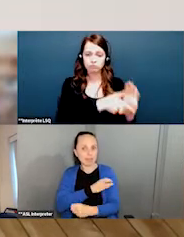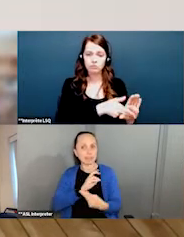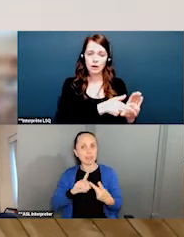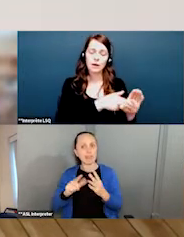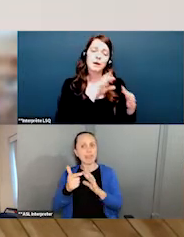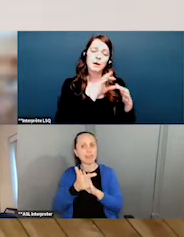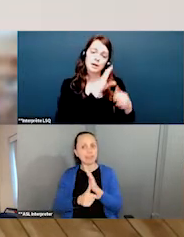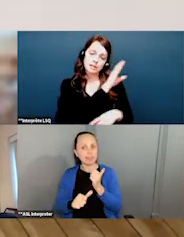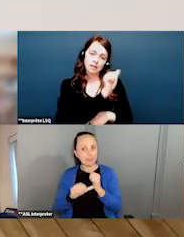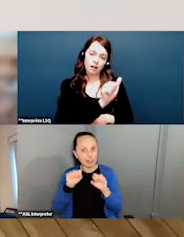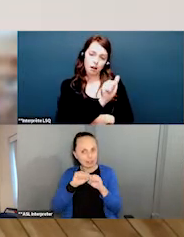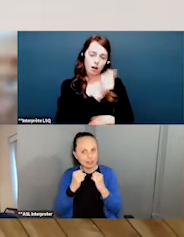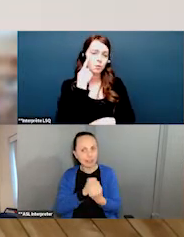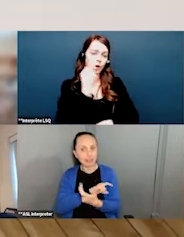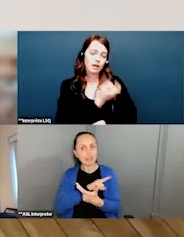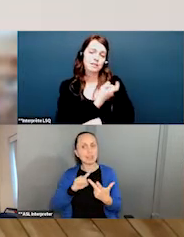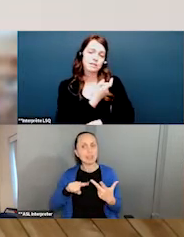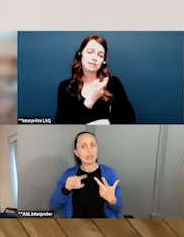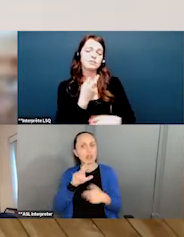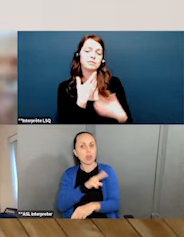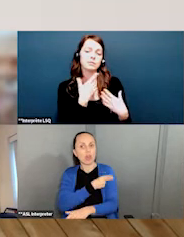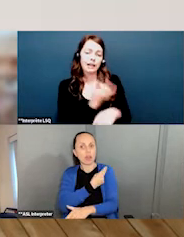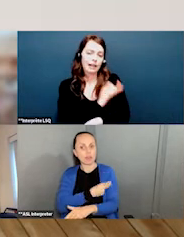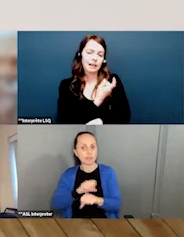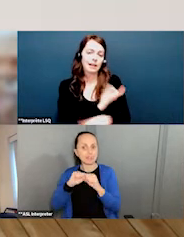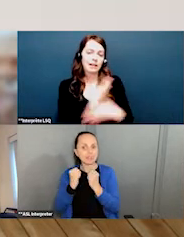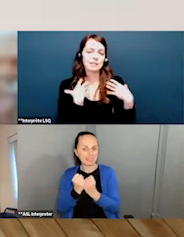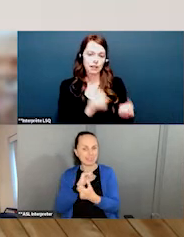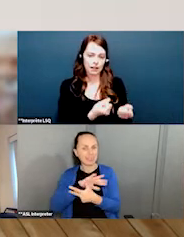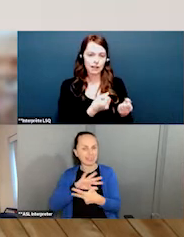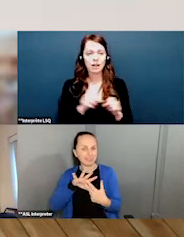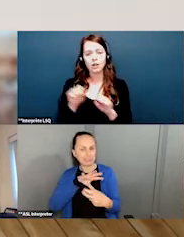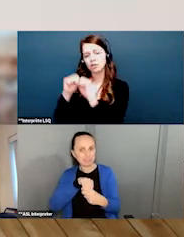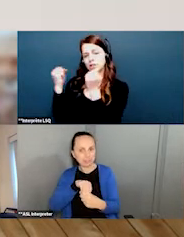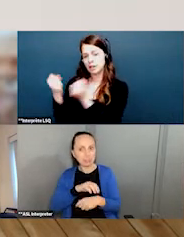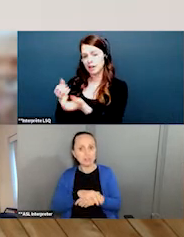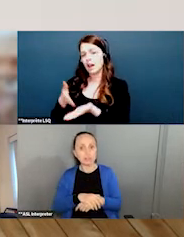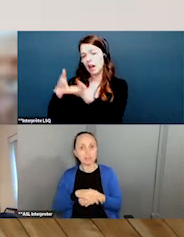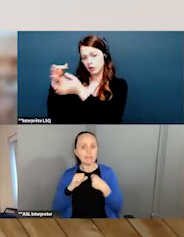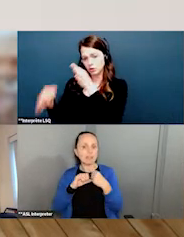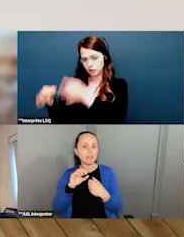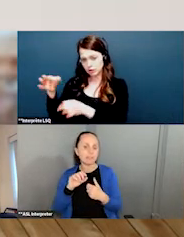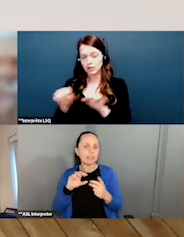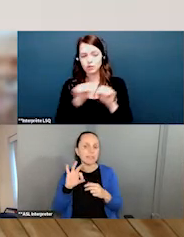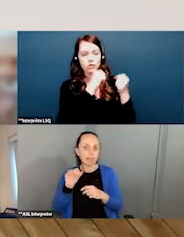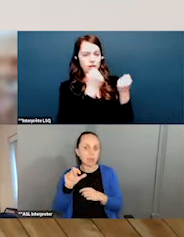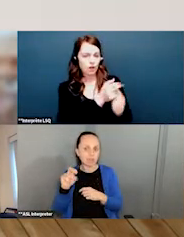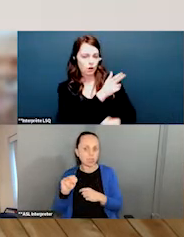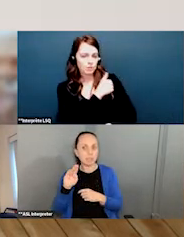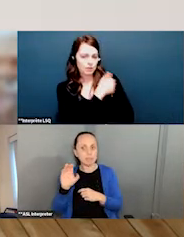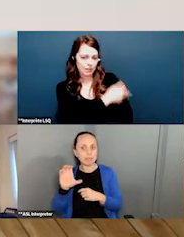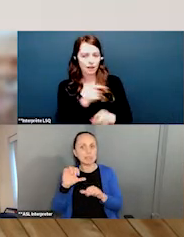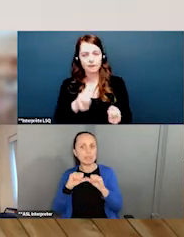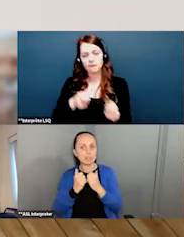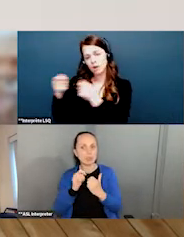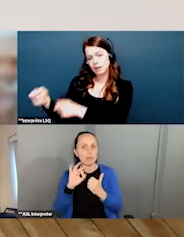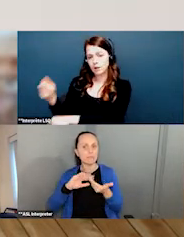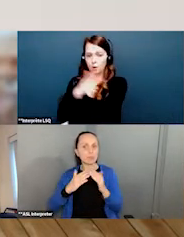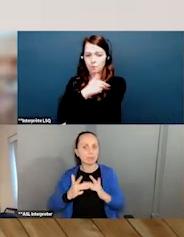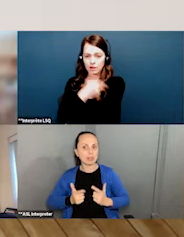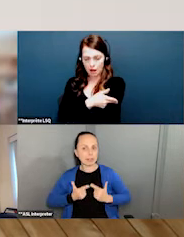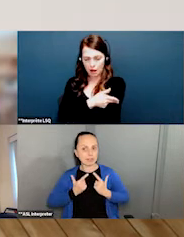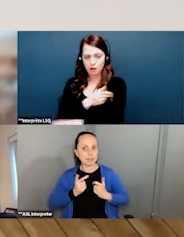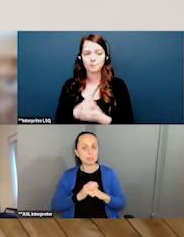legal aid society, and a hospital society foundation, the BC Association of Community